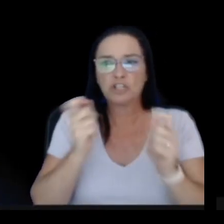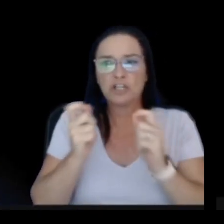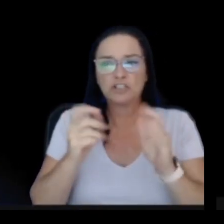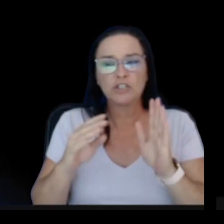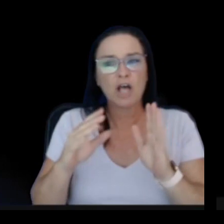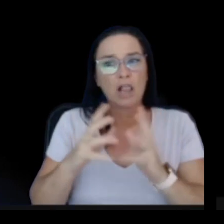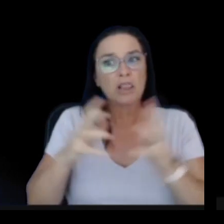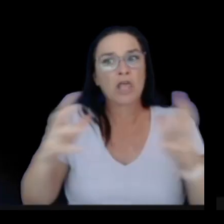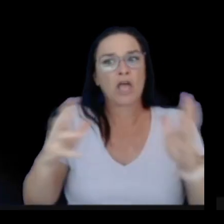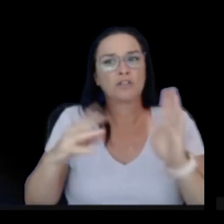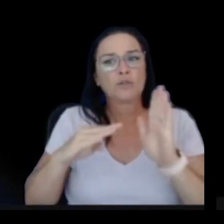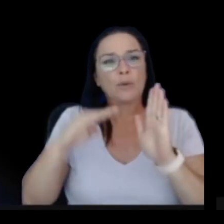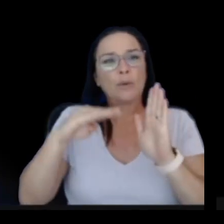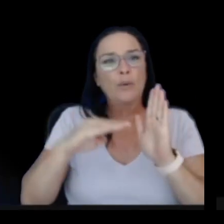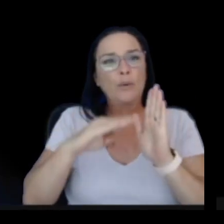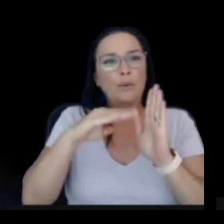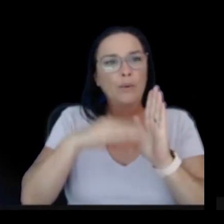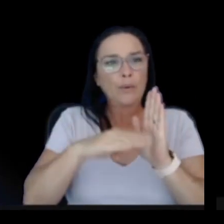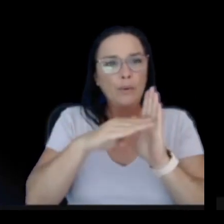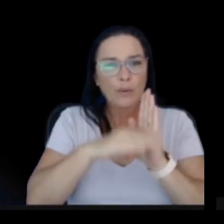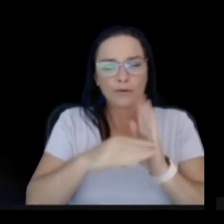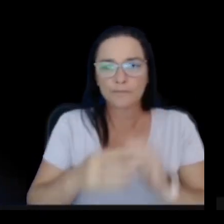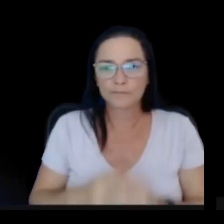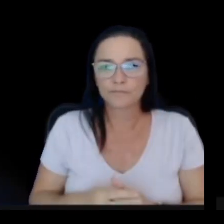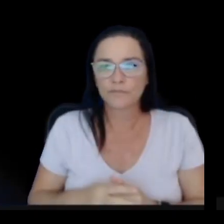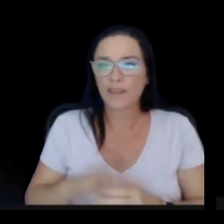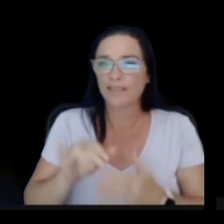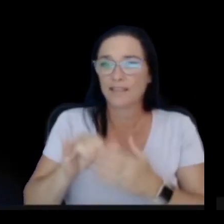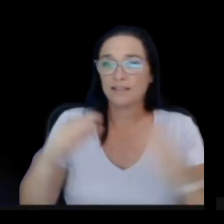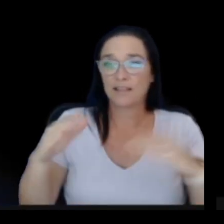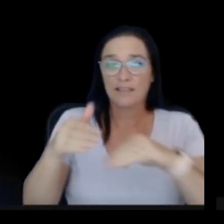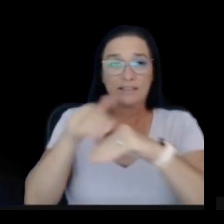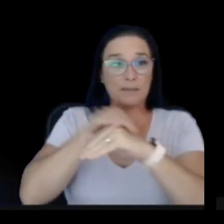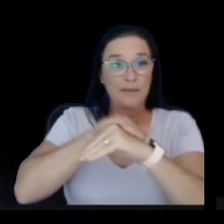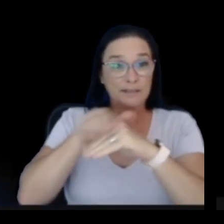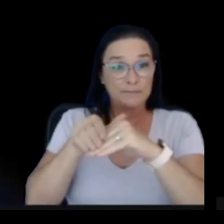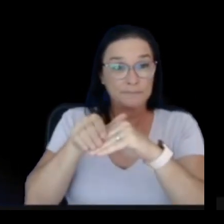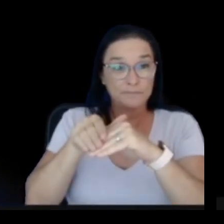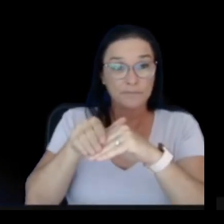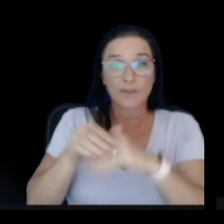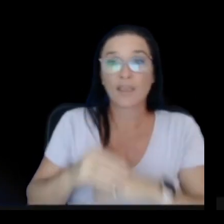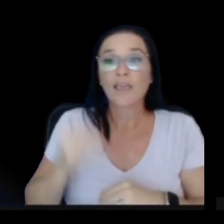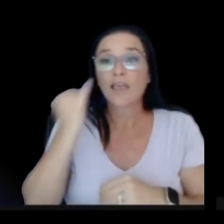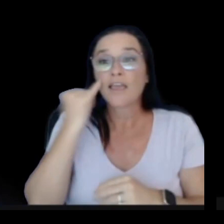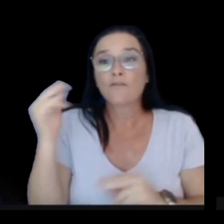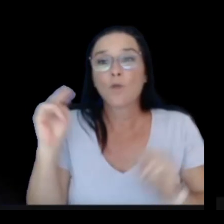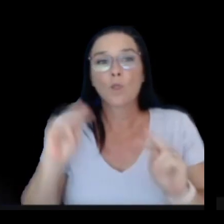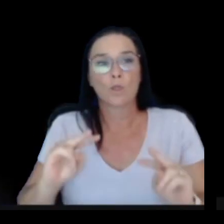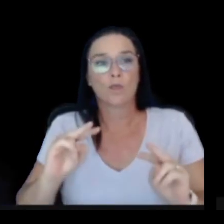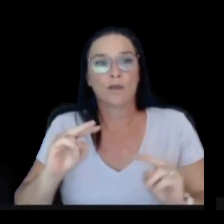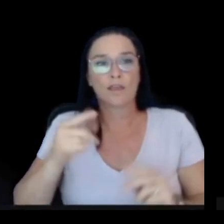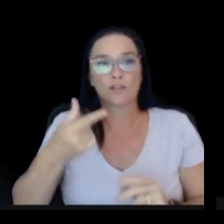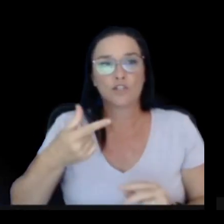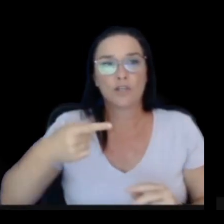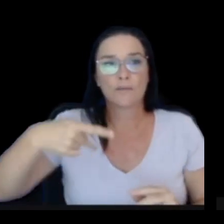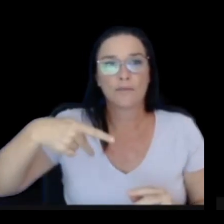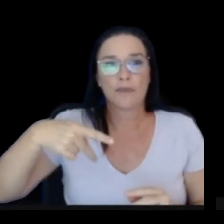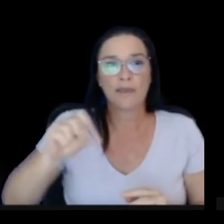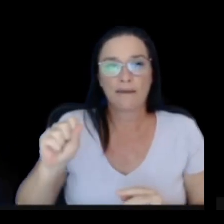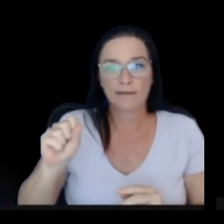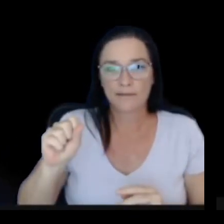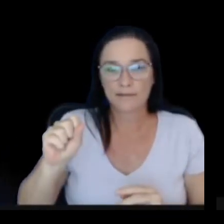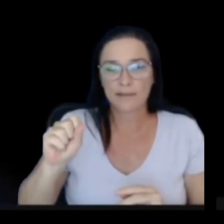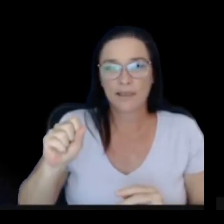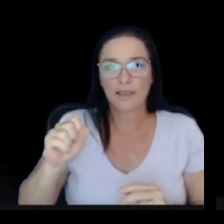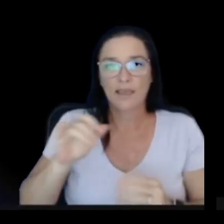variations. And that's at the summit. And if we look at the GPS station down at Elemakule, which is down